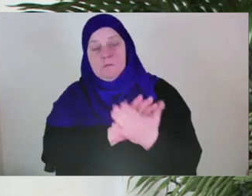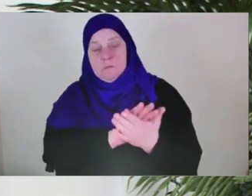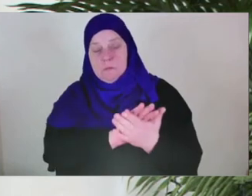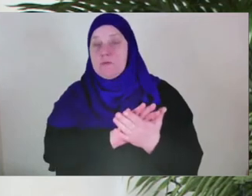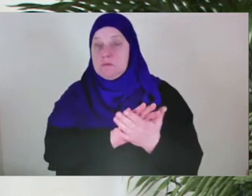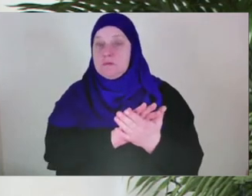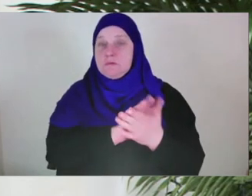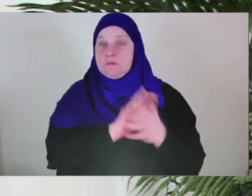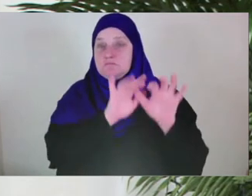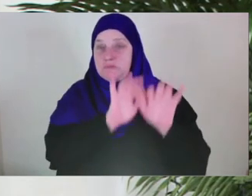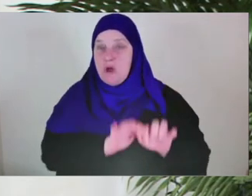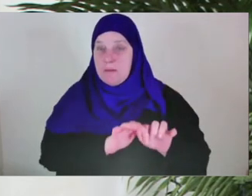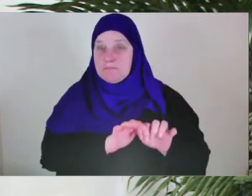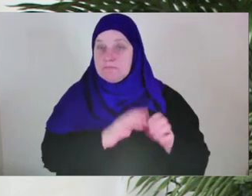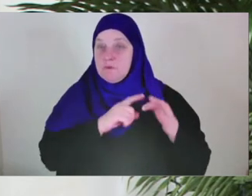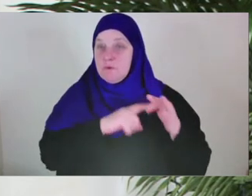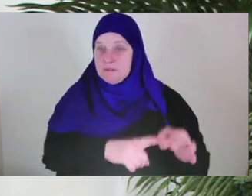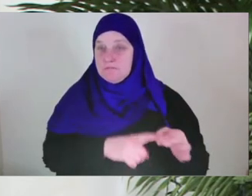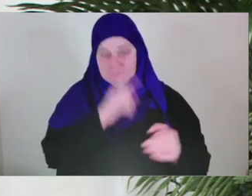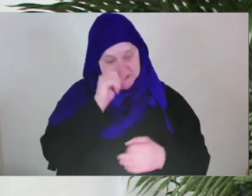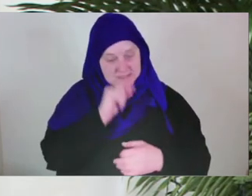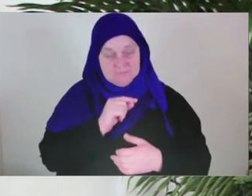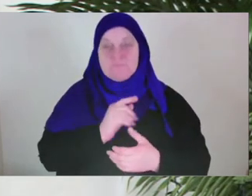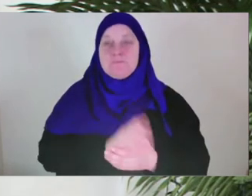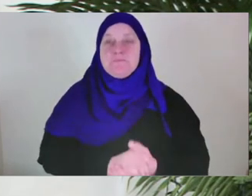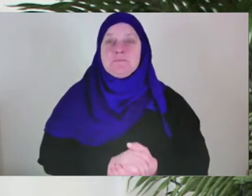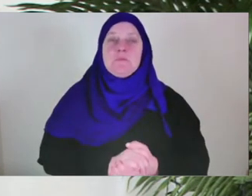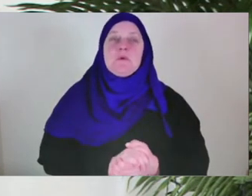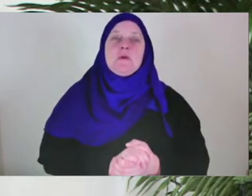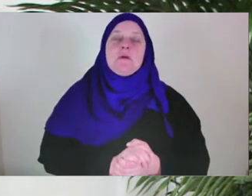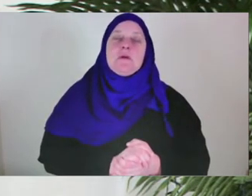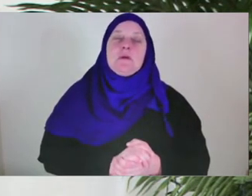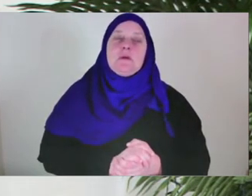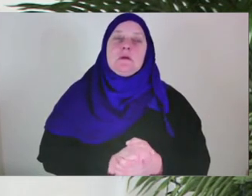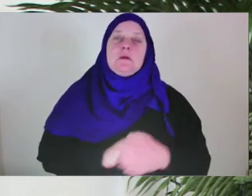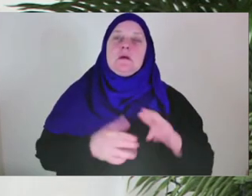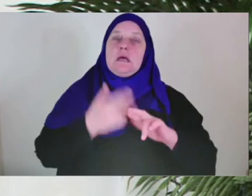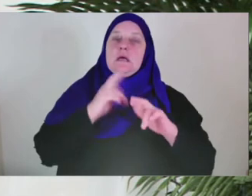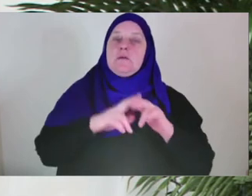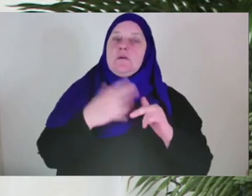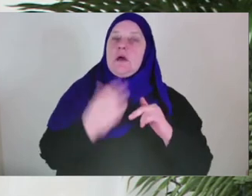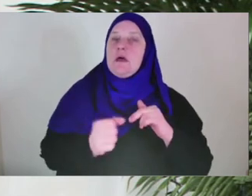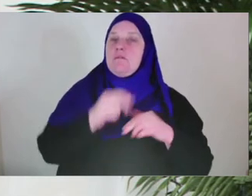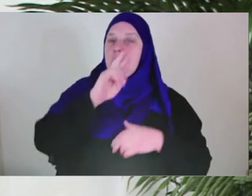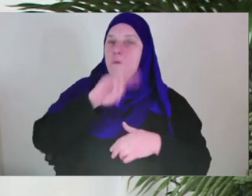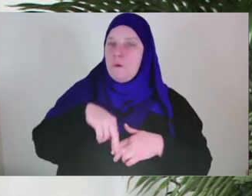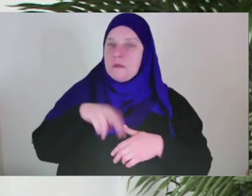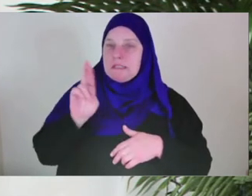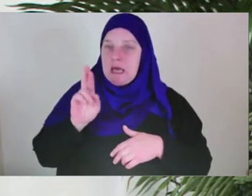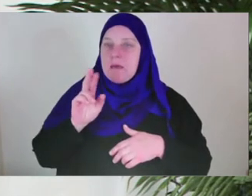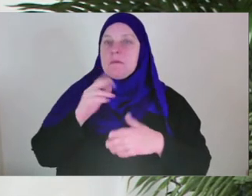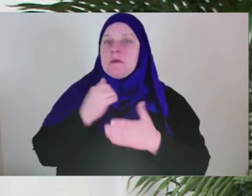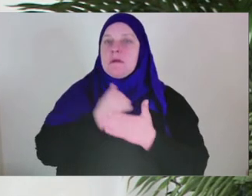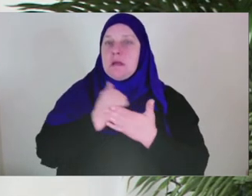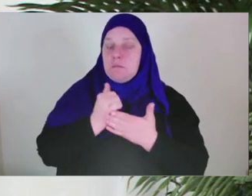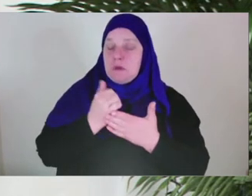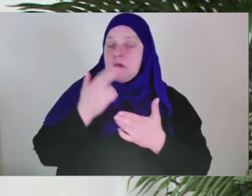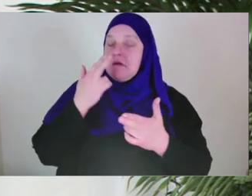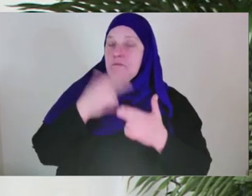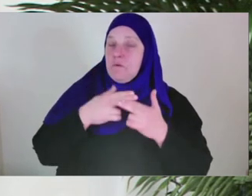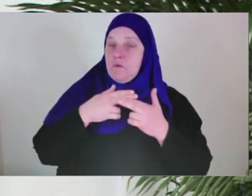well. If you have the WhatsApp number for the center, you're welcome to send your question there,